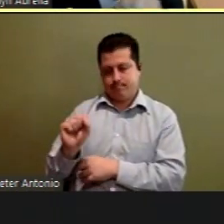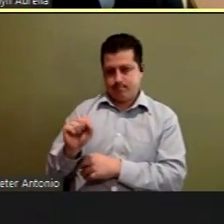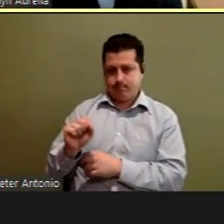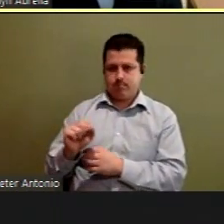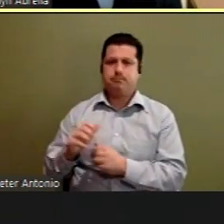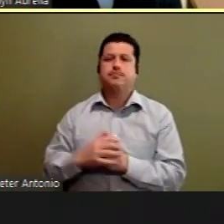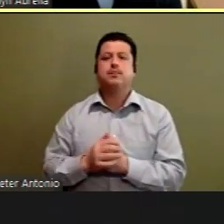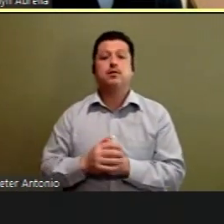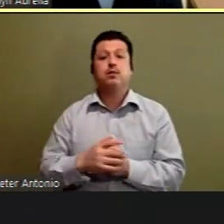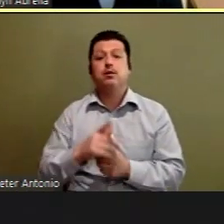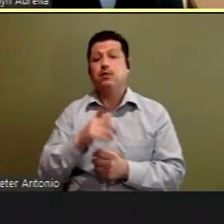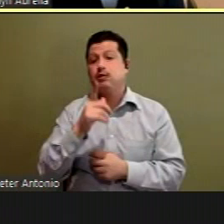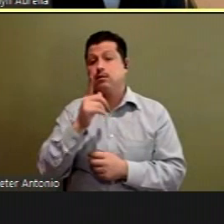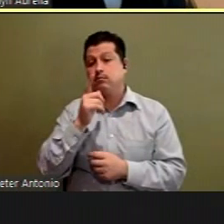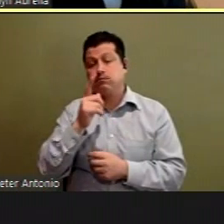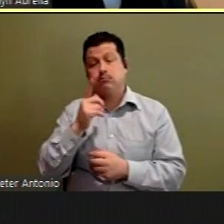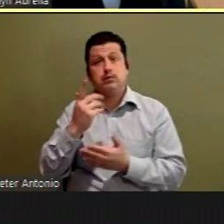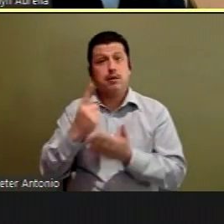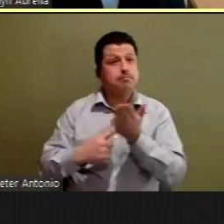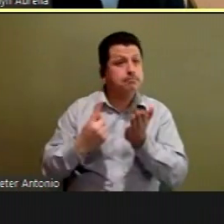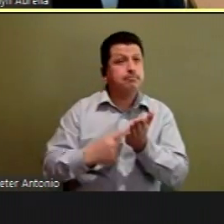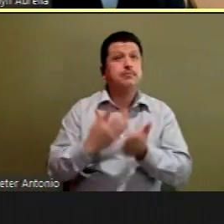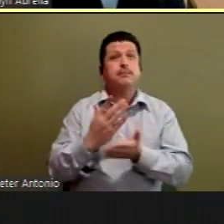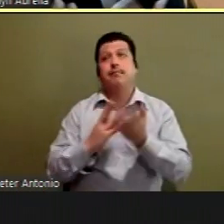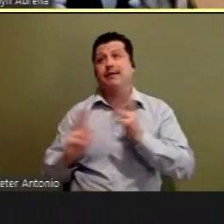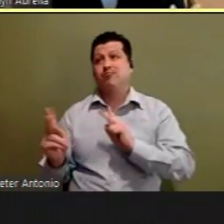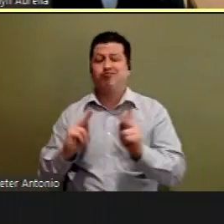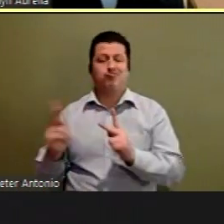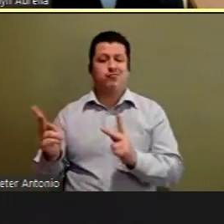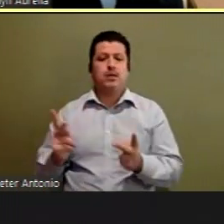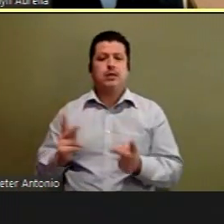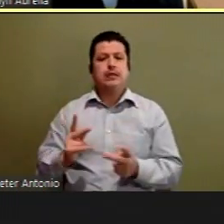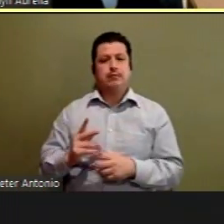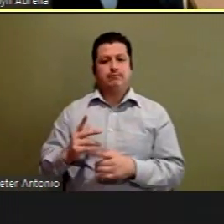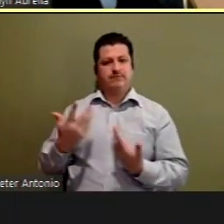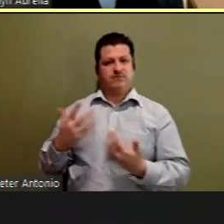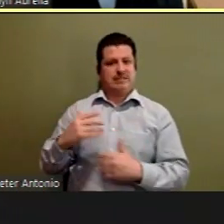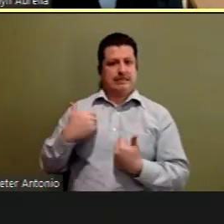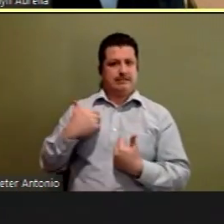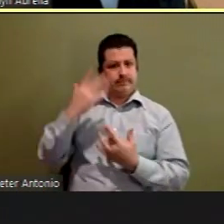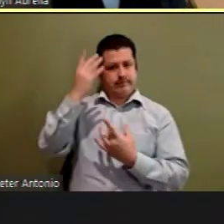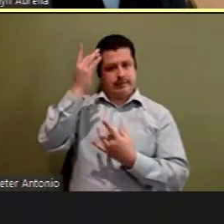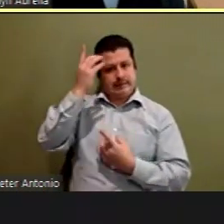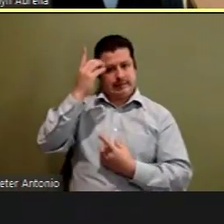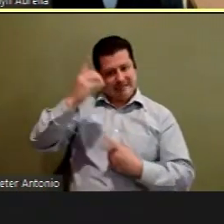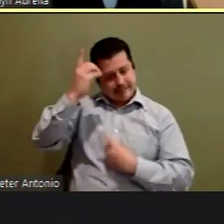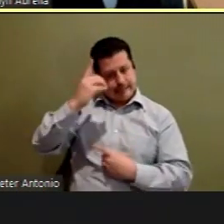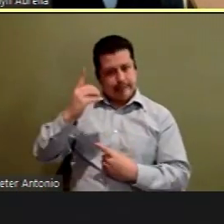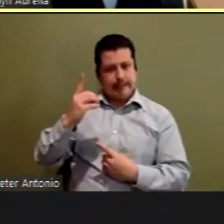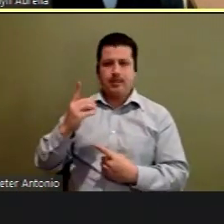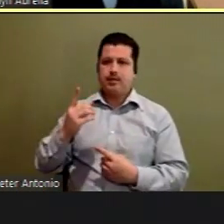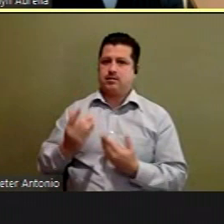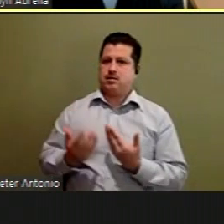very mild disease, that we would love to avoid. And one way to avoid that is to get vaccinated instead of getting it